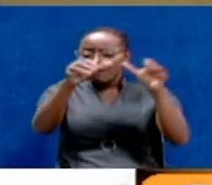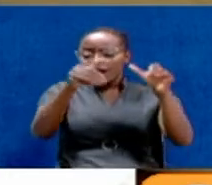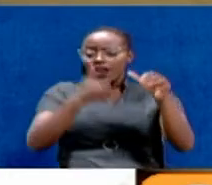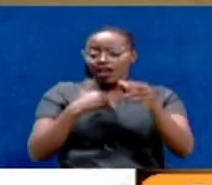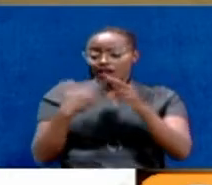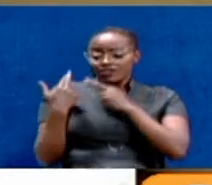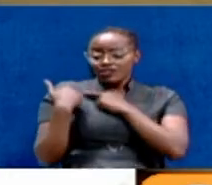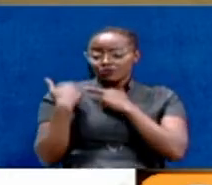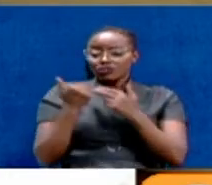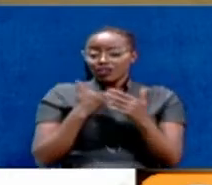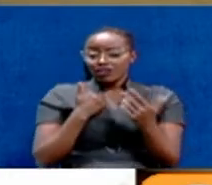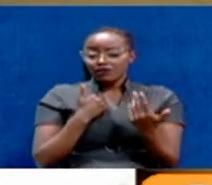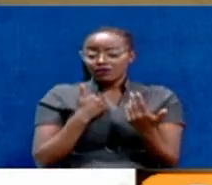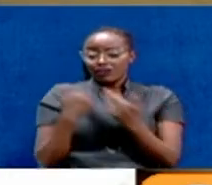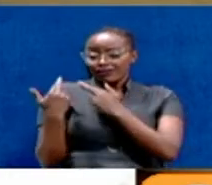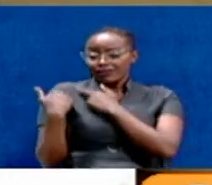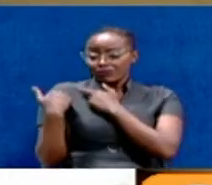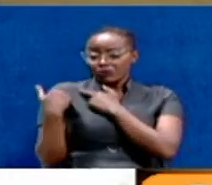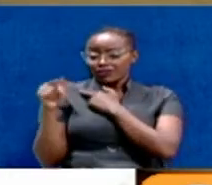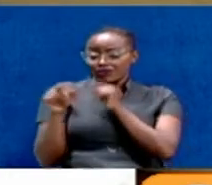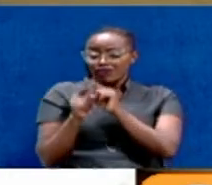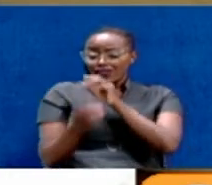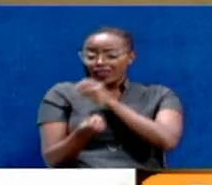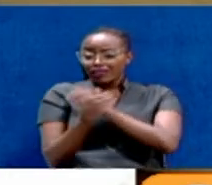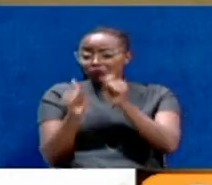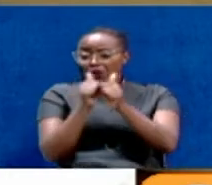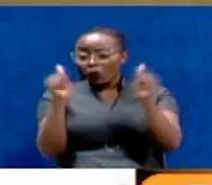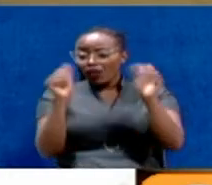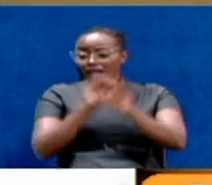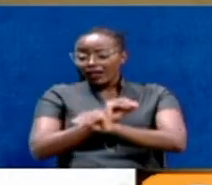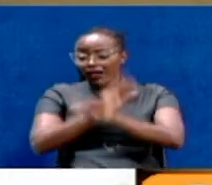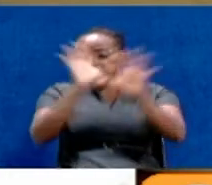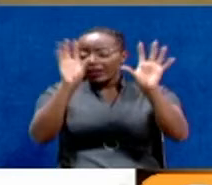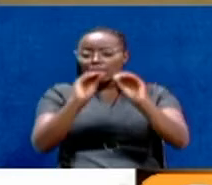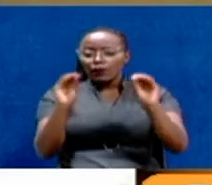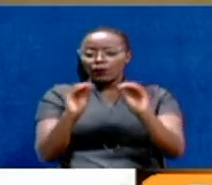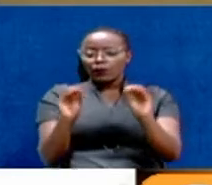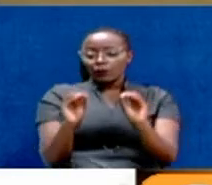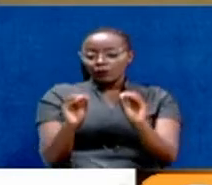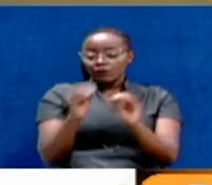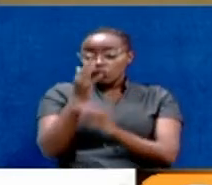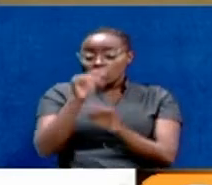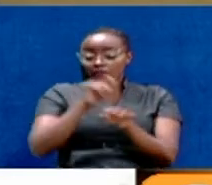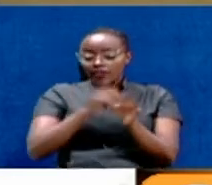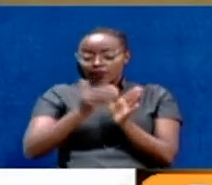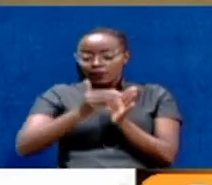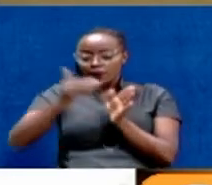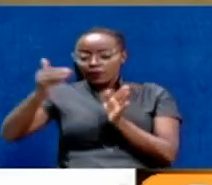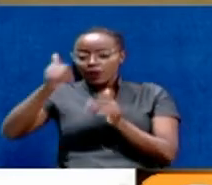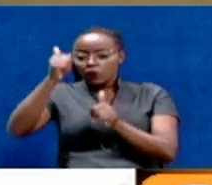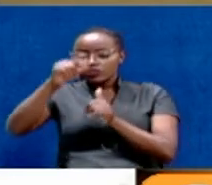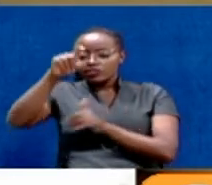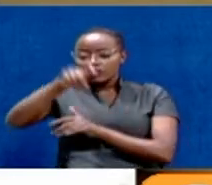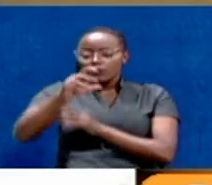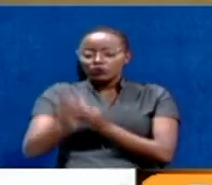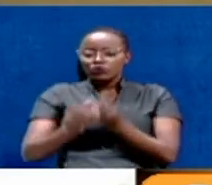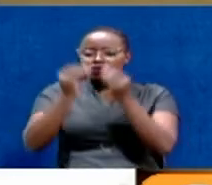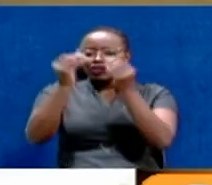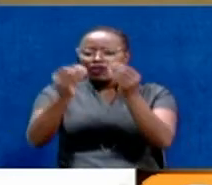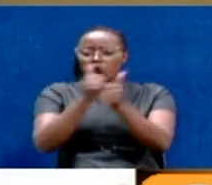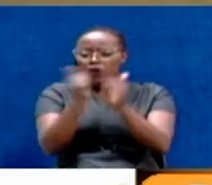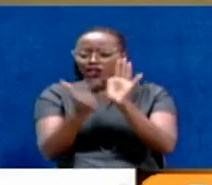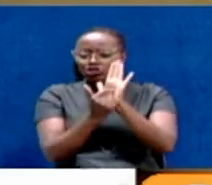if these functions are not well defined and the durations of under which you're supposed to deliver is not